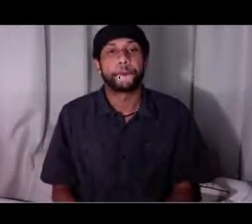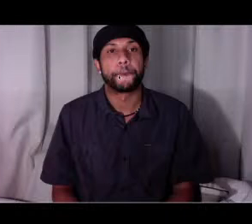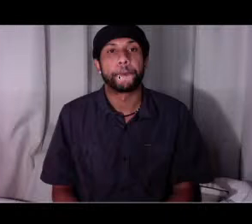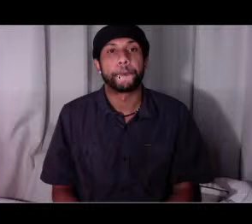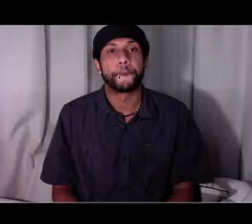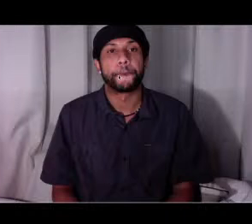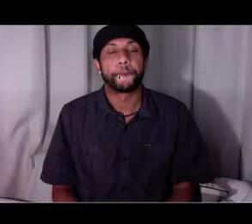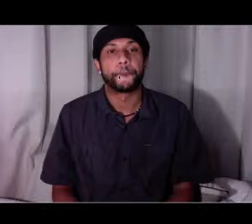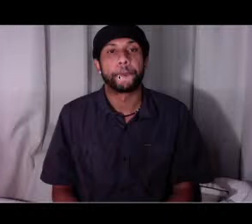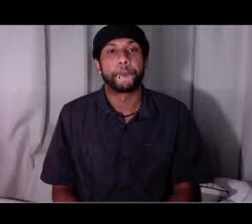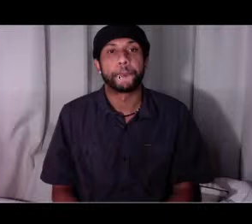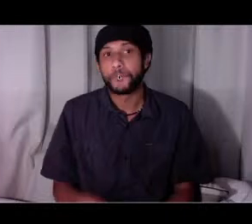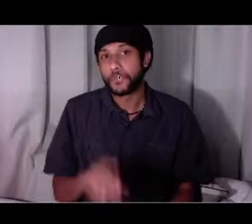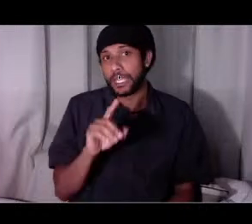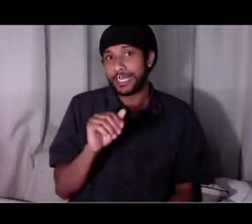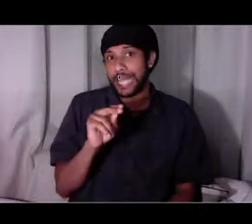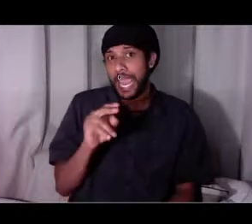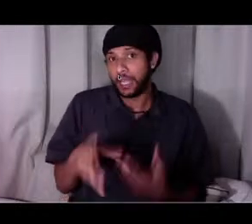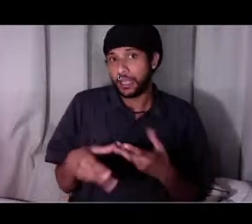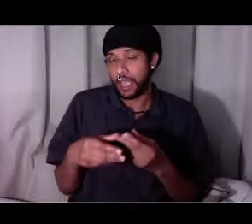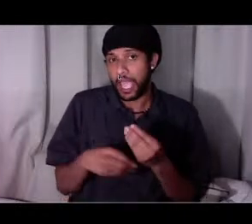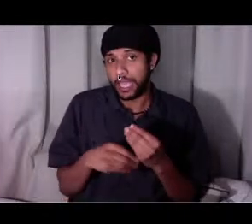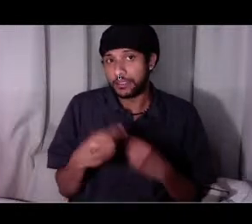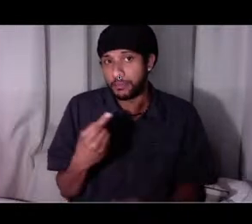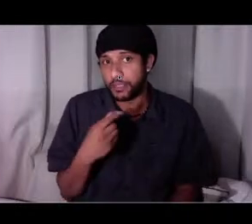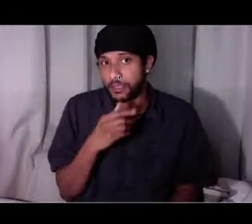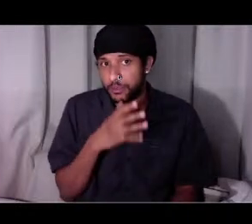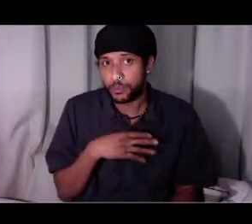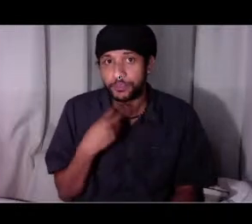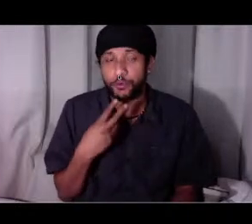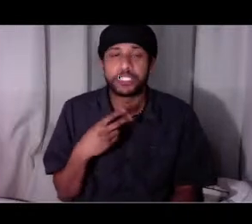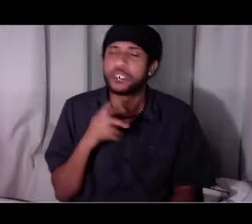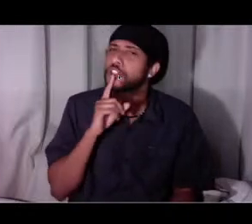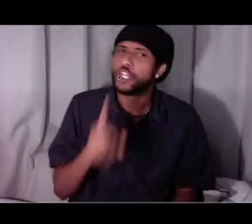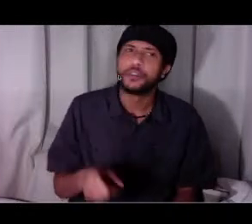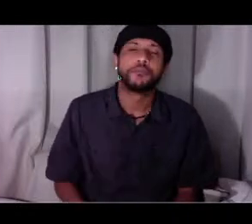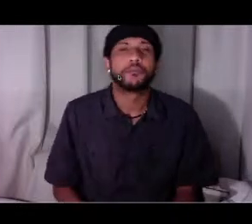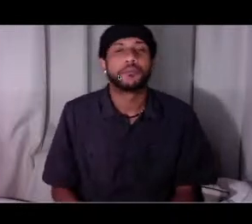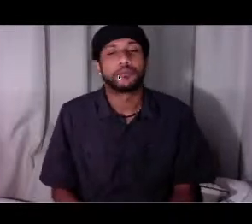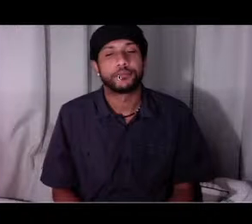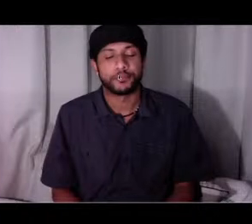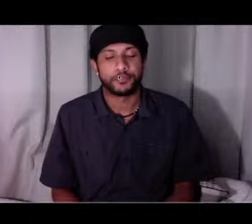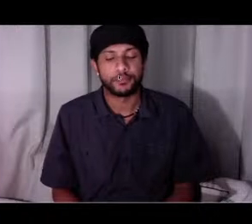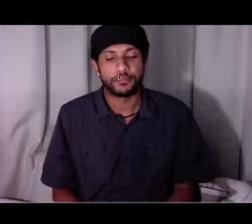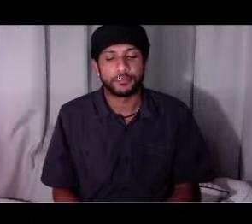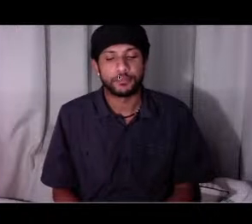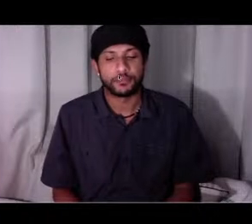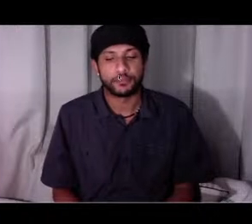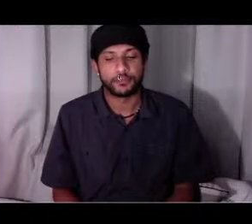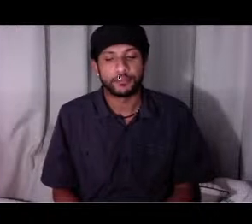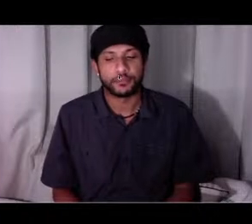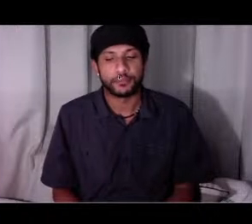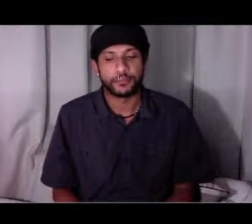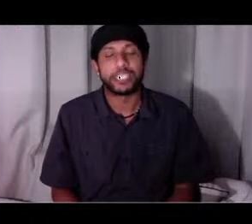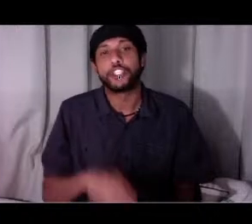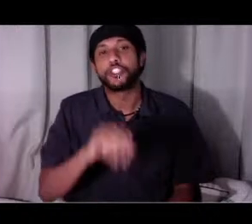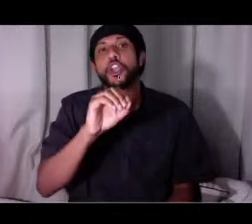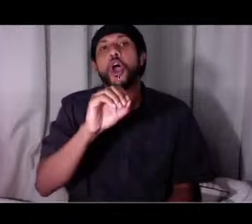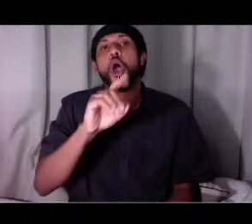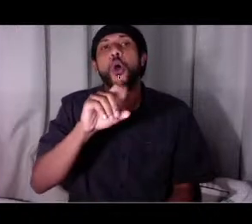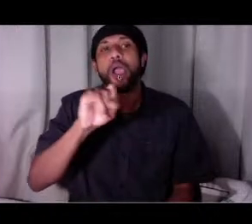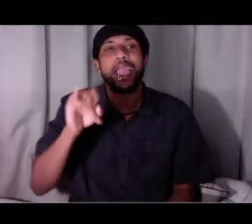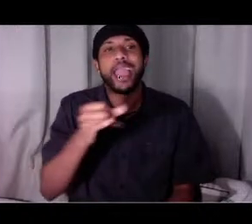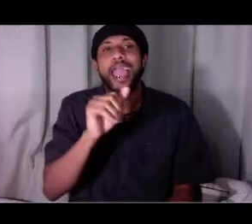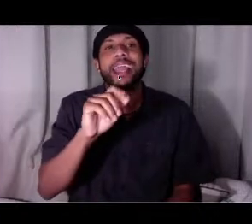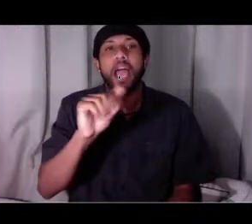plan Dan can I say something sure um this is M Loring OA I totally